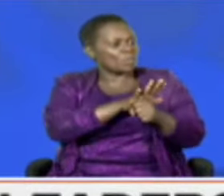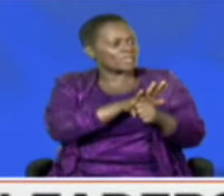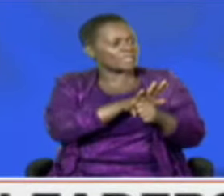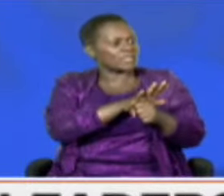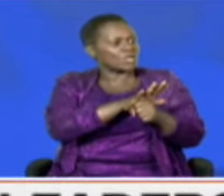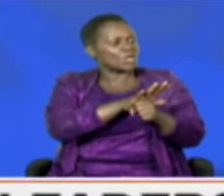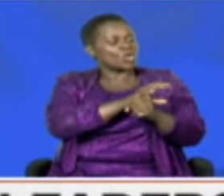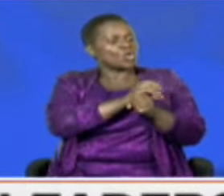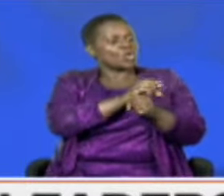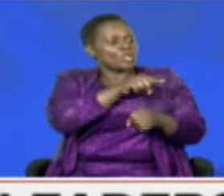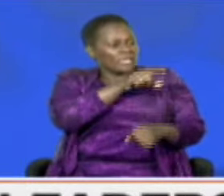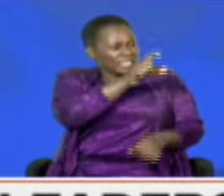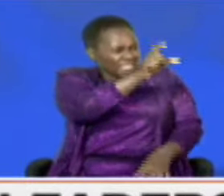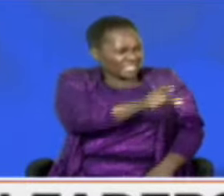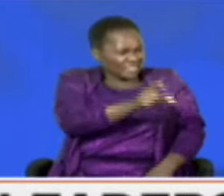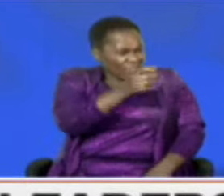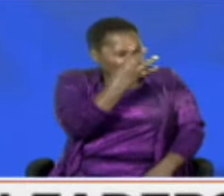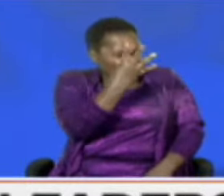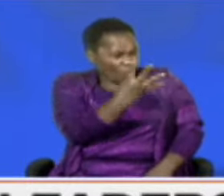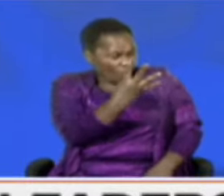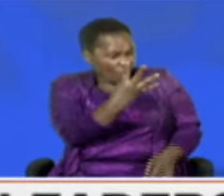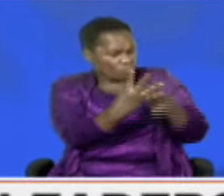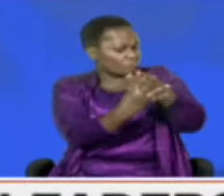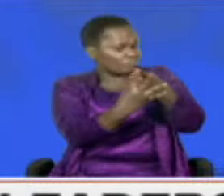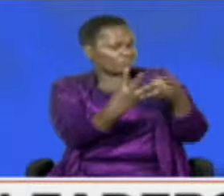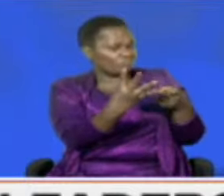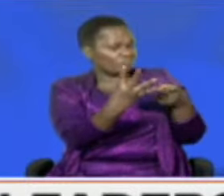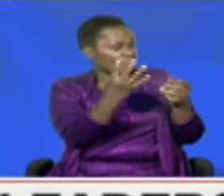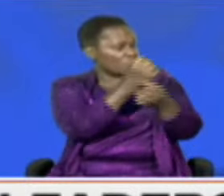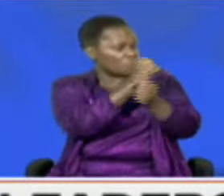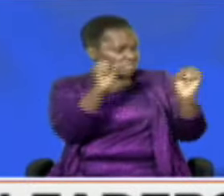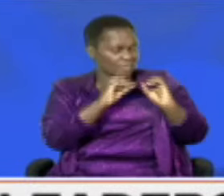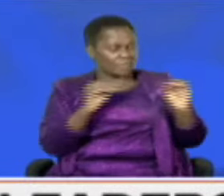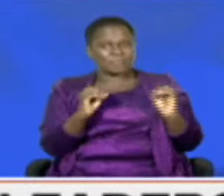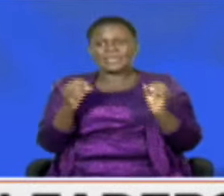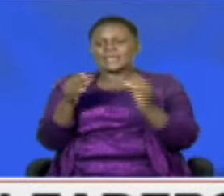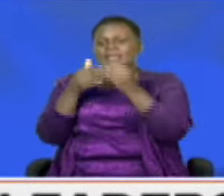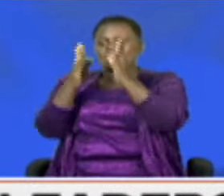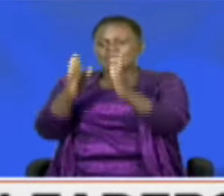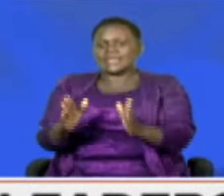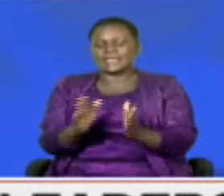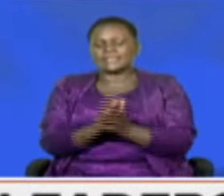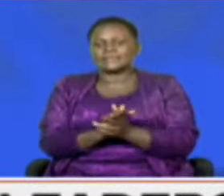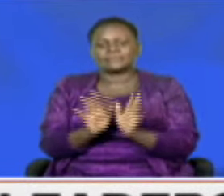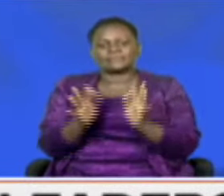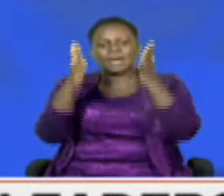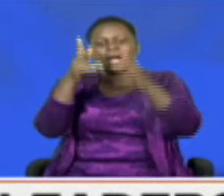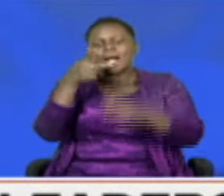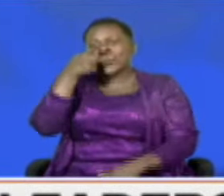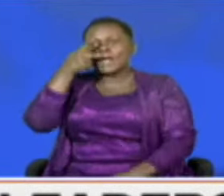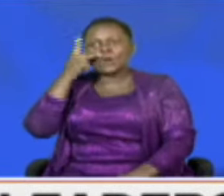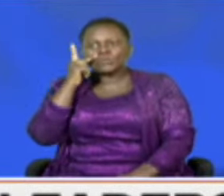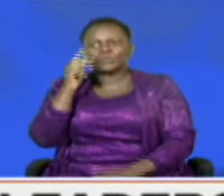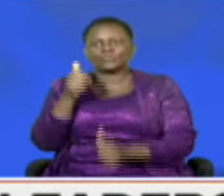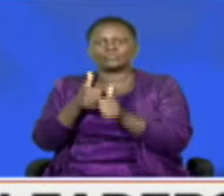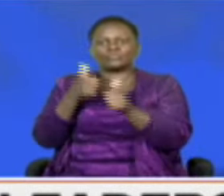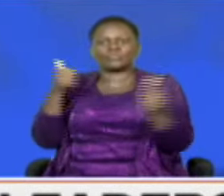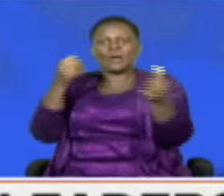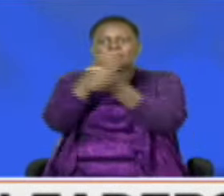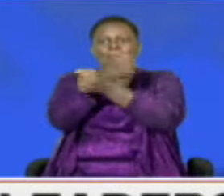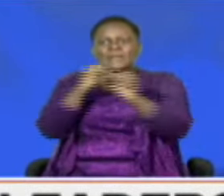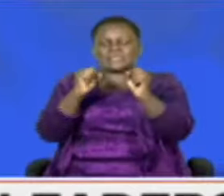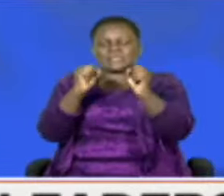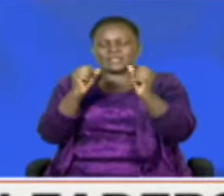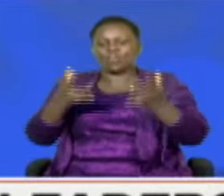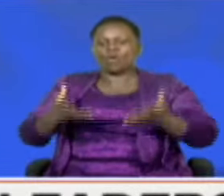Now, hakuna moja wao wale wane ambao ni president. The leaders have, however, lauded Kalonzo for rejecting the president's